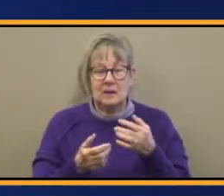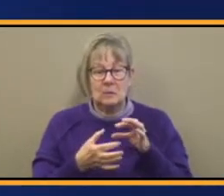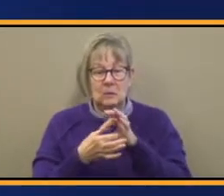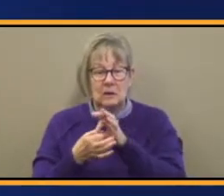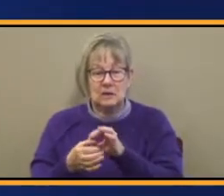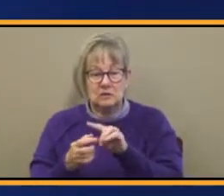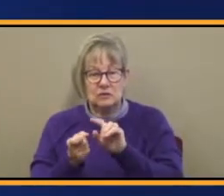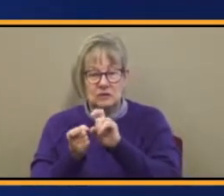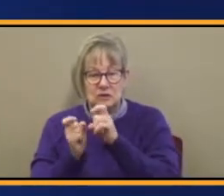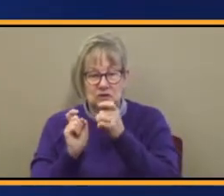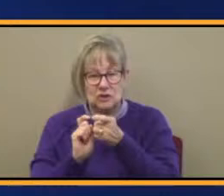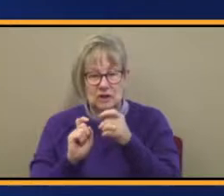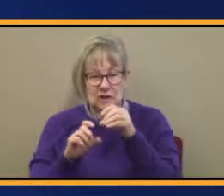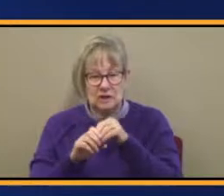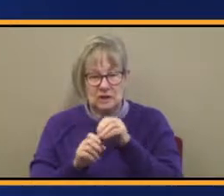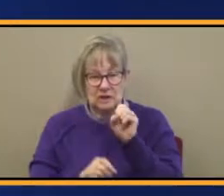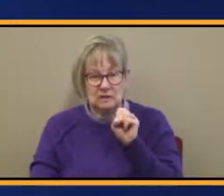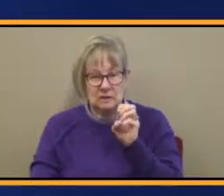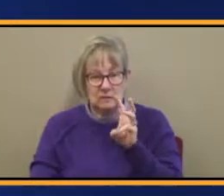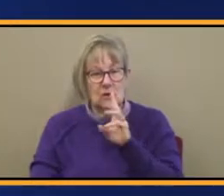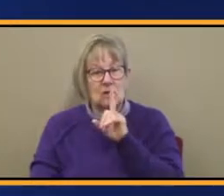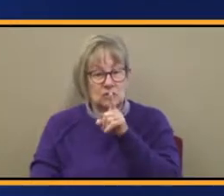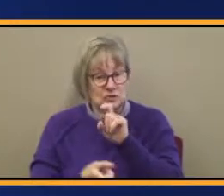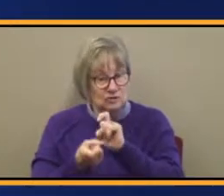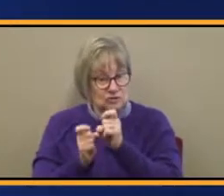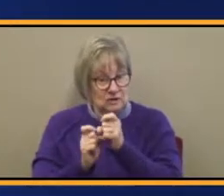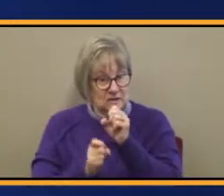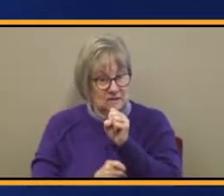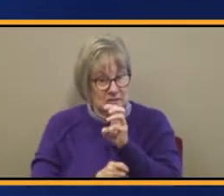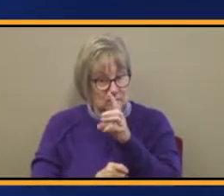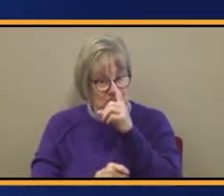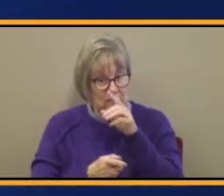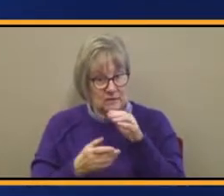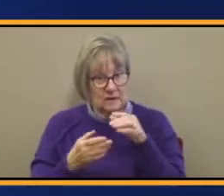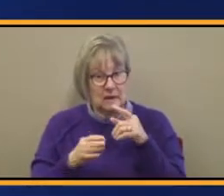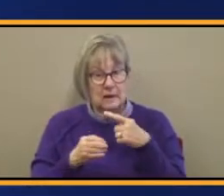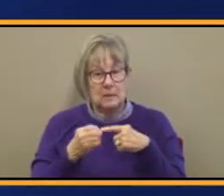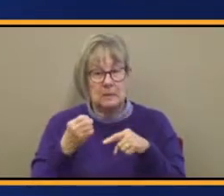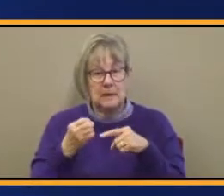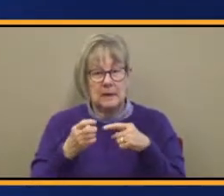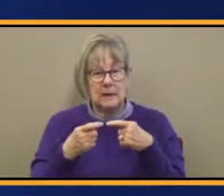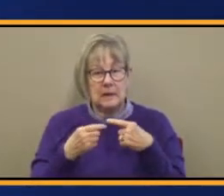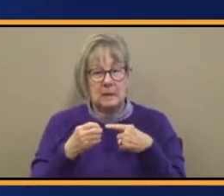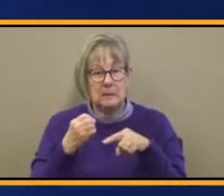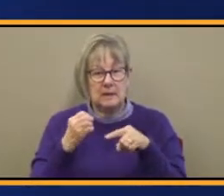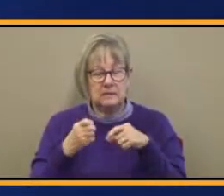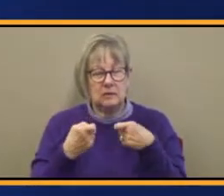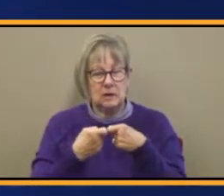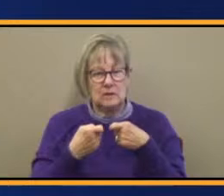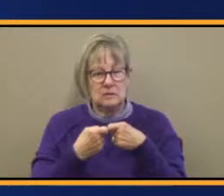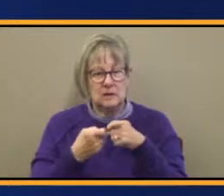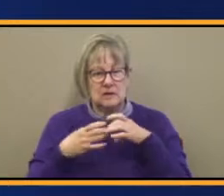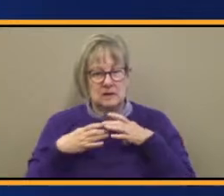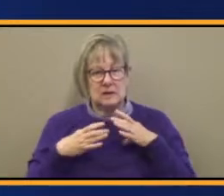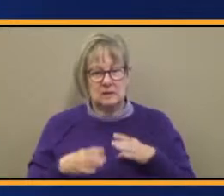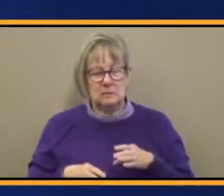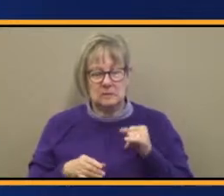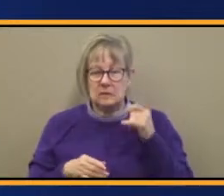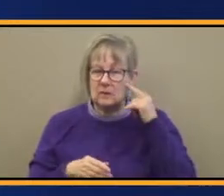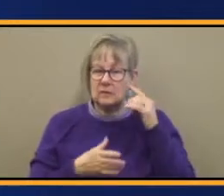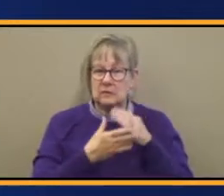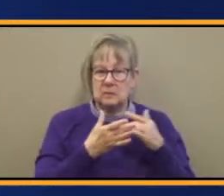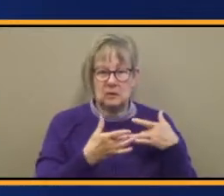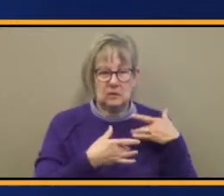the change in software, are you all changing software for El Paso Electric customers as well? Because I heard about some of the concerns of Las